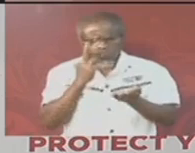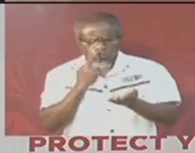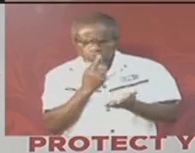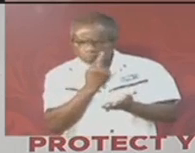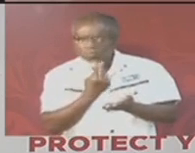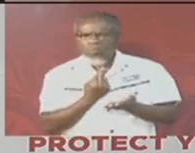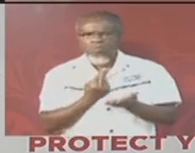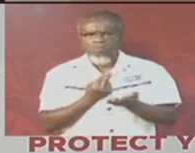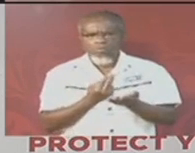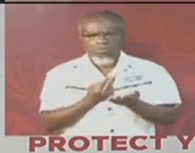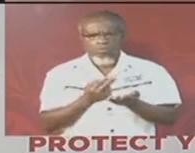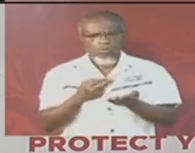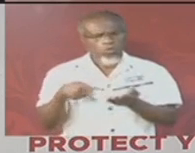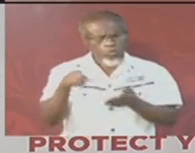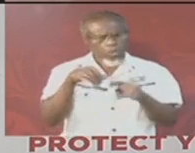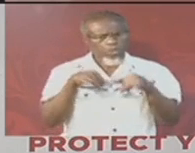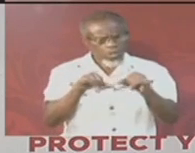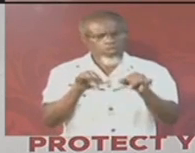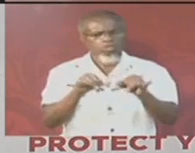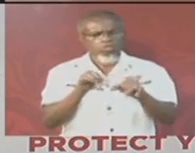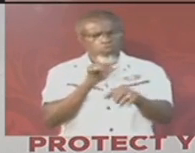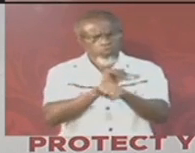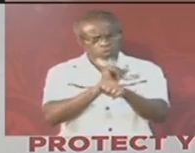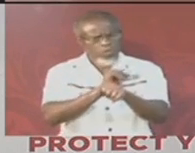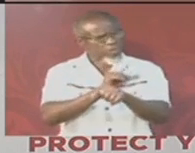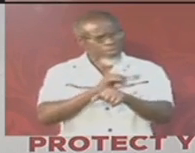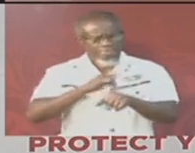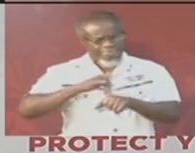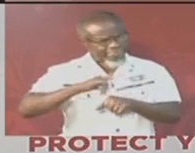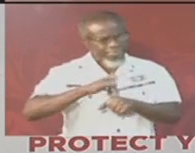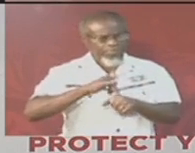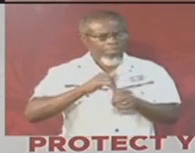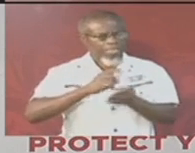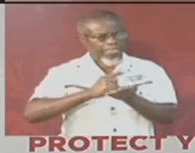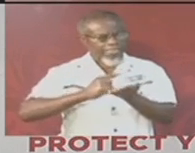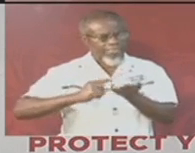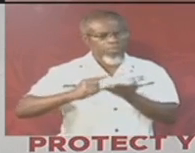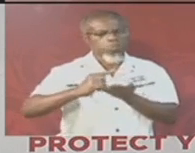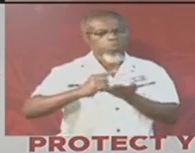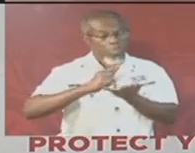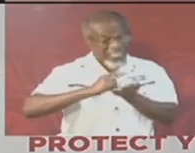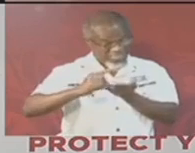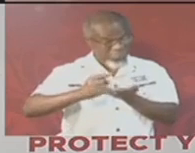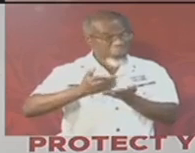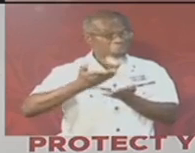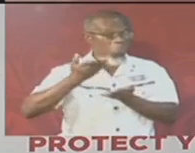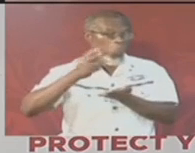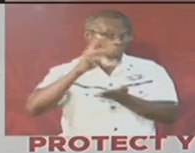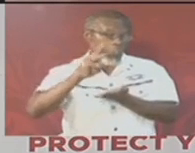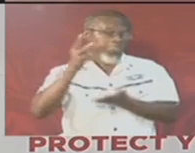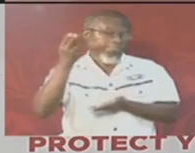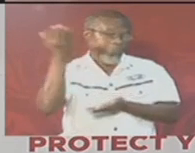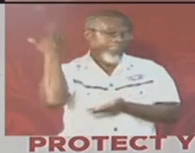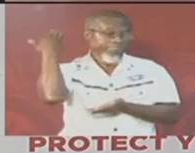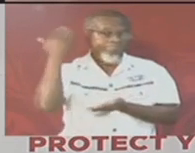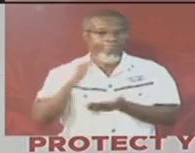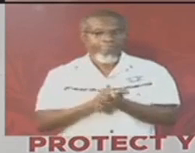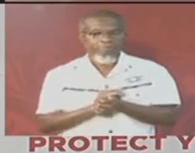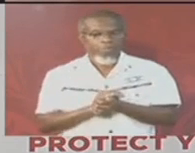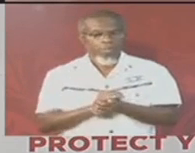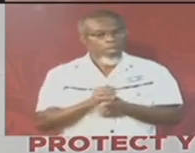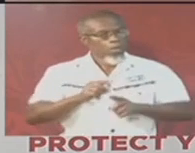on operating as they have been since last week, Wednesday. That is takeout, no in-store